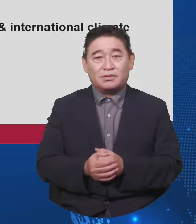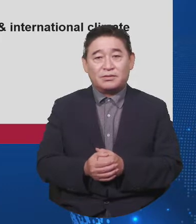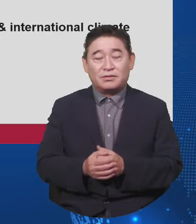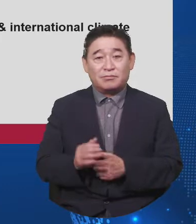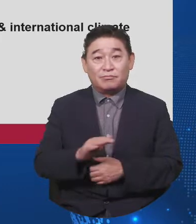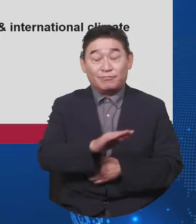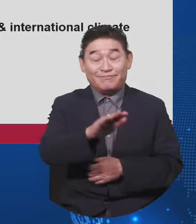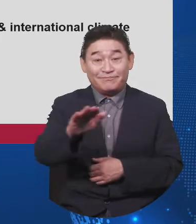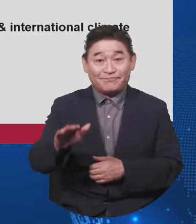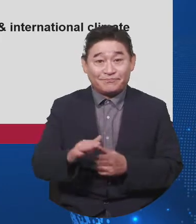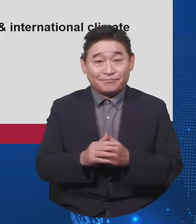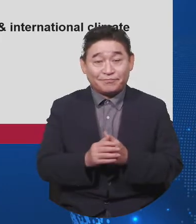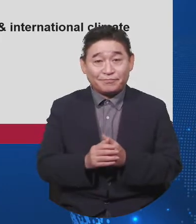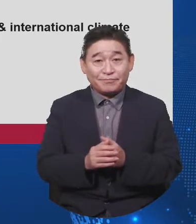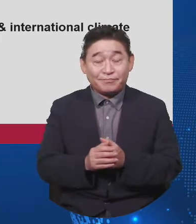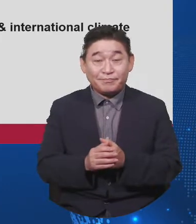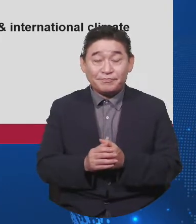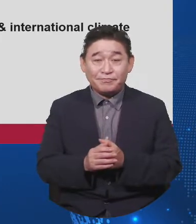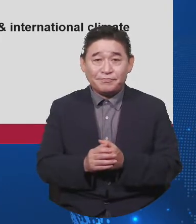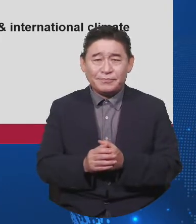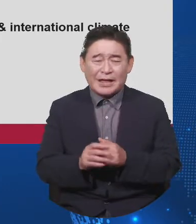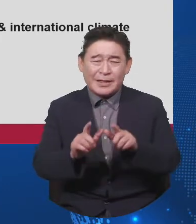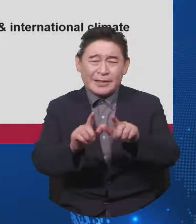different contributions in this regard.